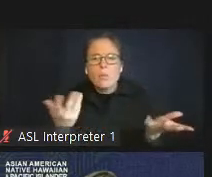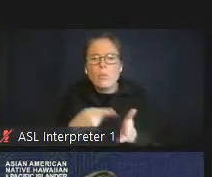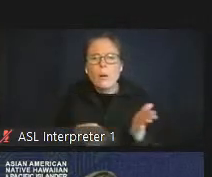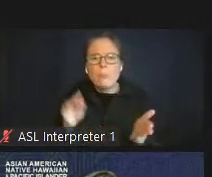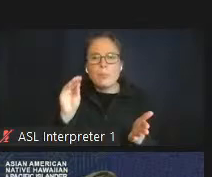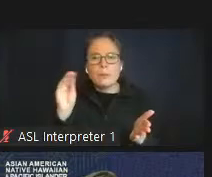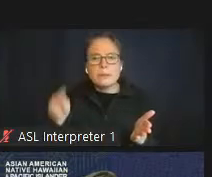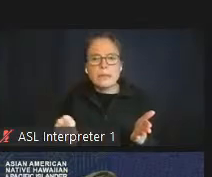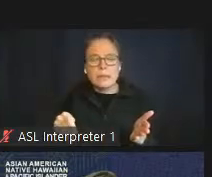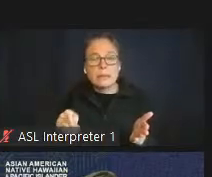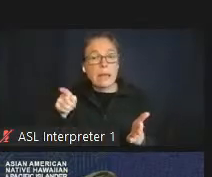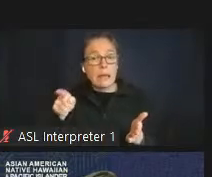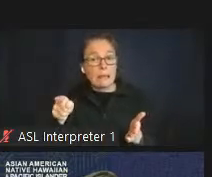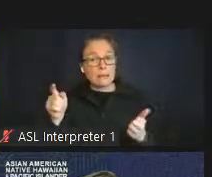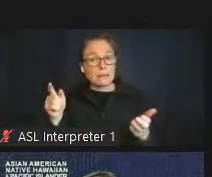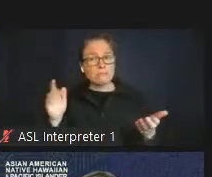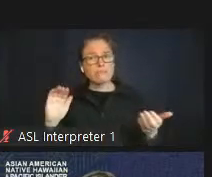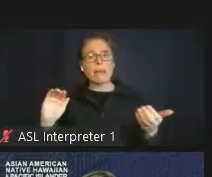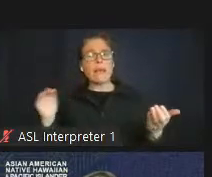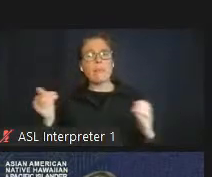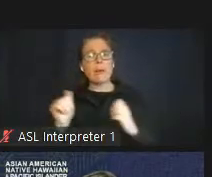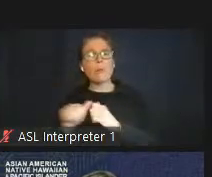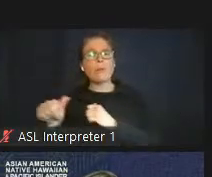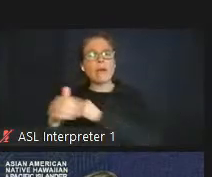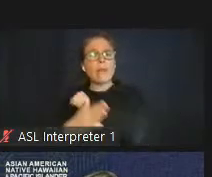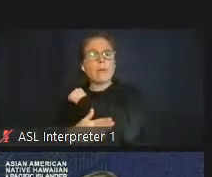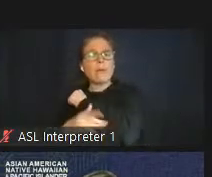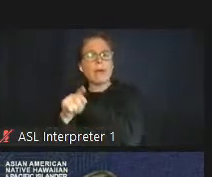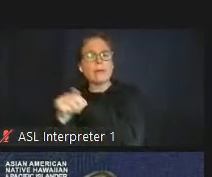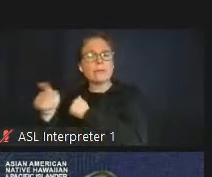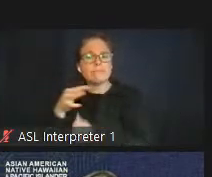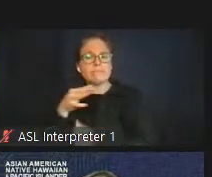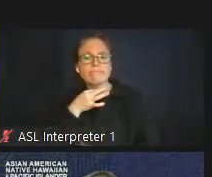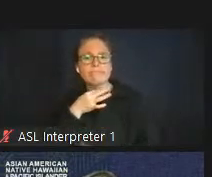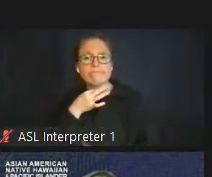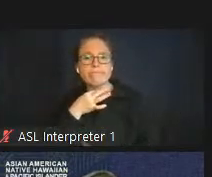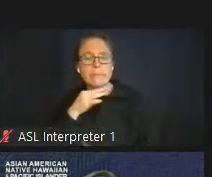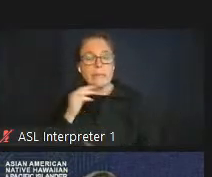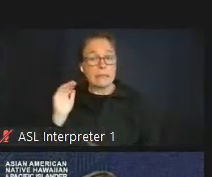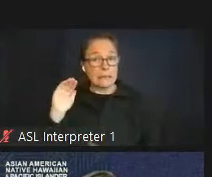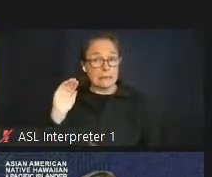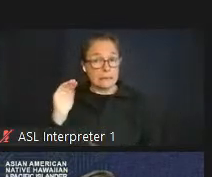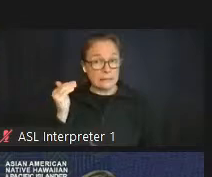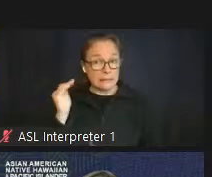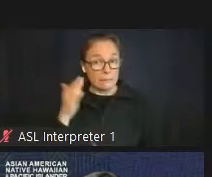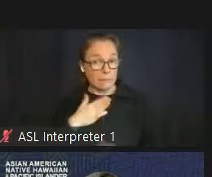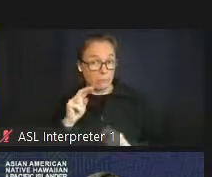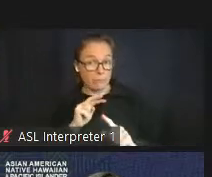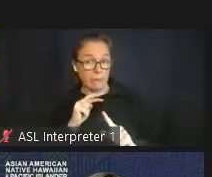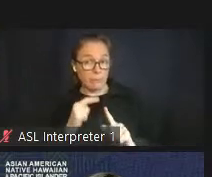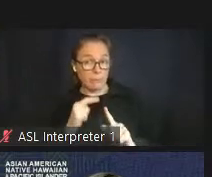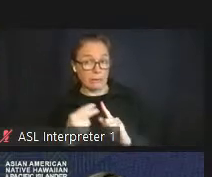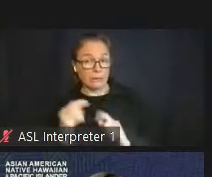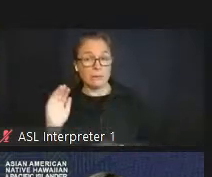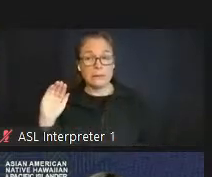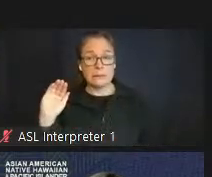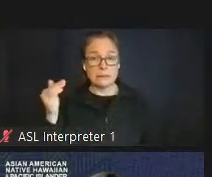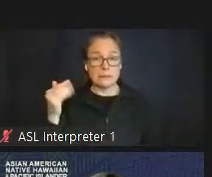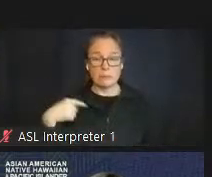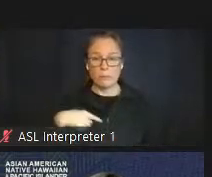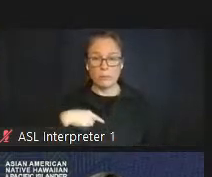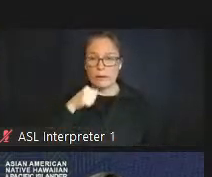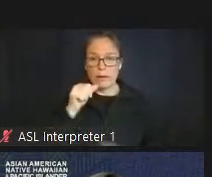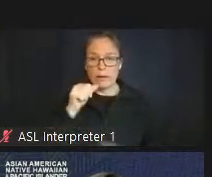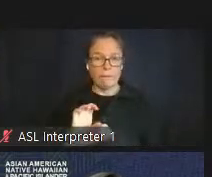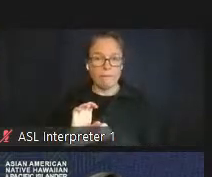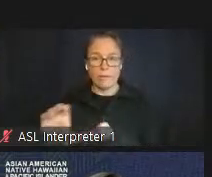compare to other counties? It appears to me that we're not funding a lot of